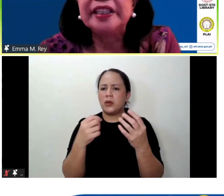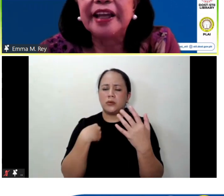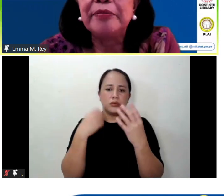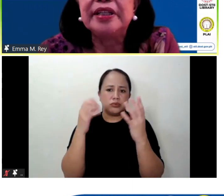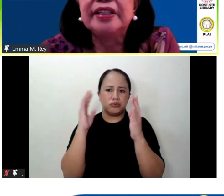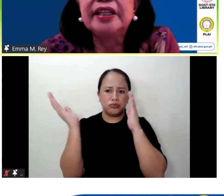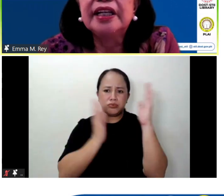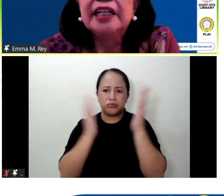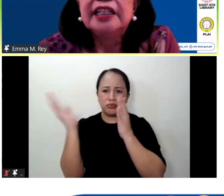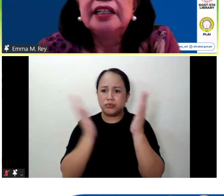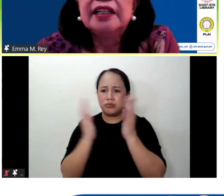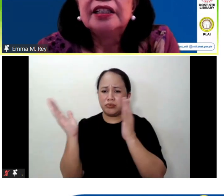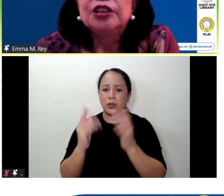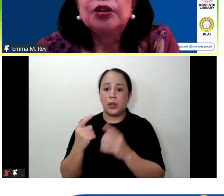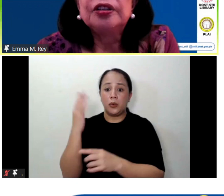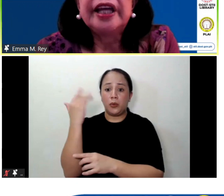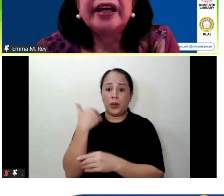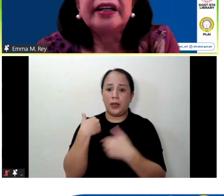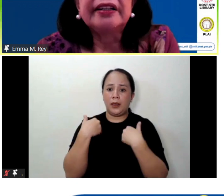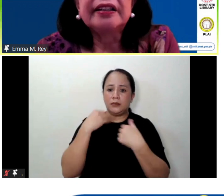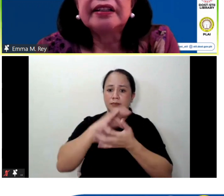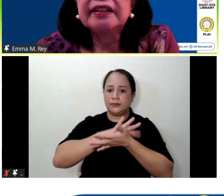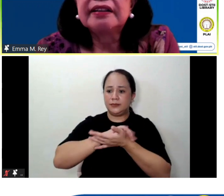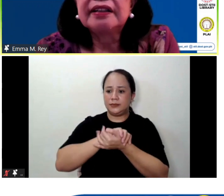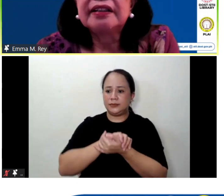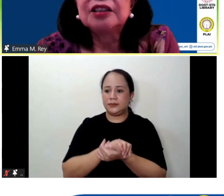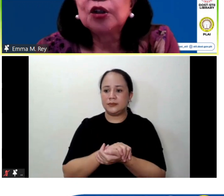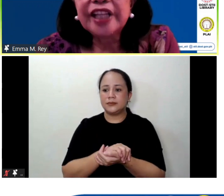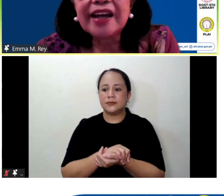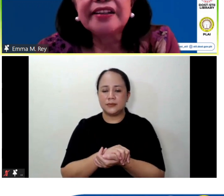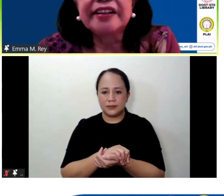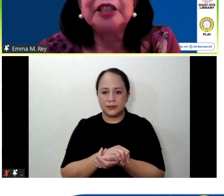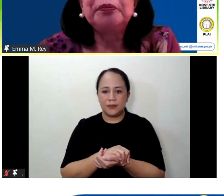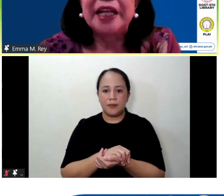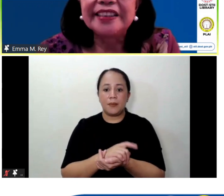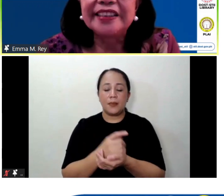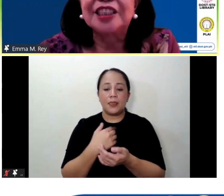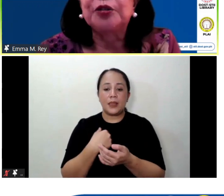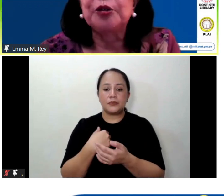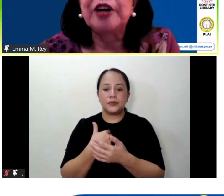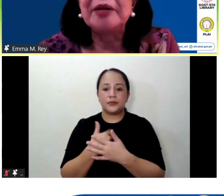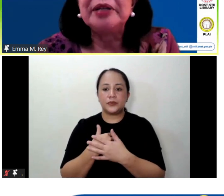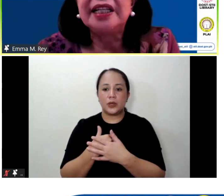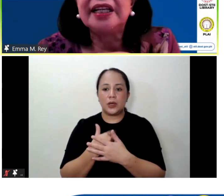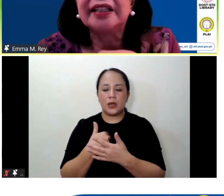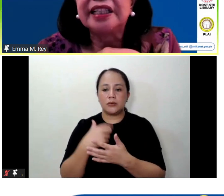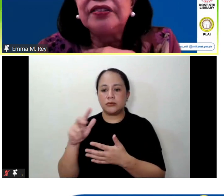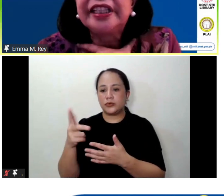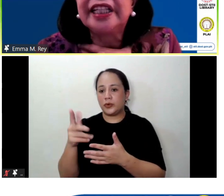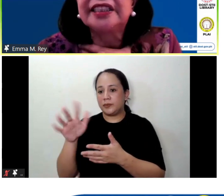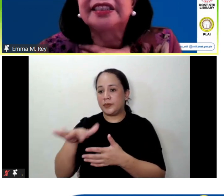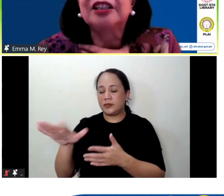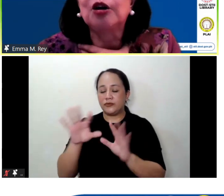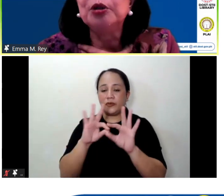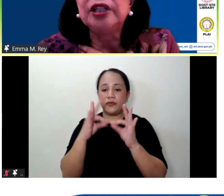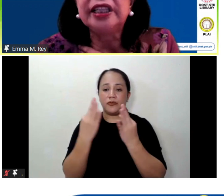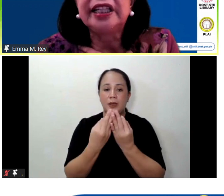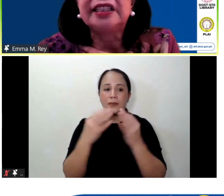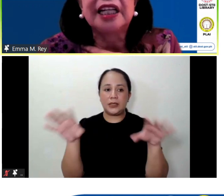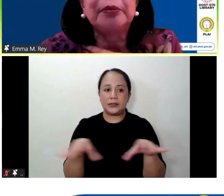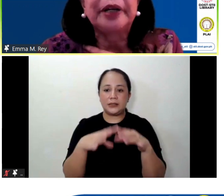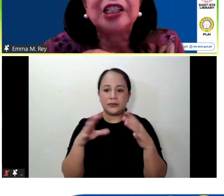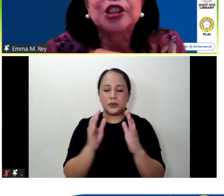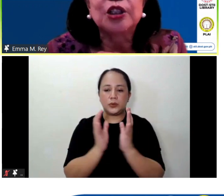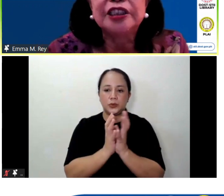this pandemic. So they are third places for family activities,